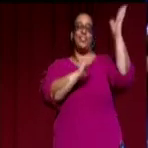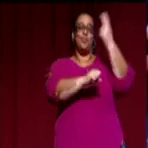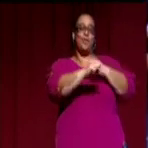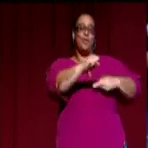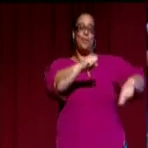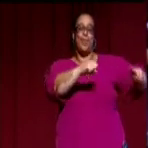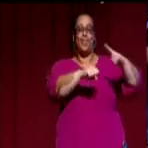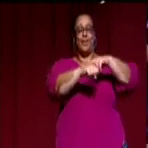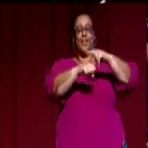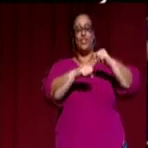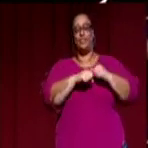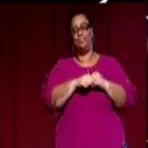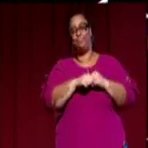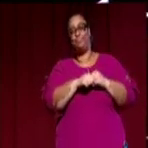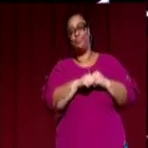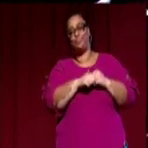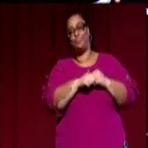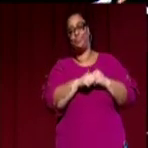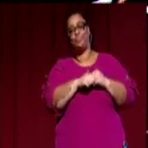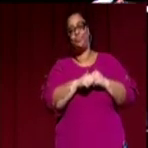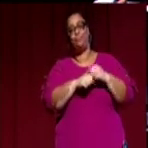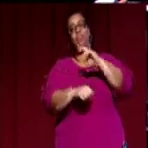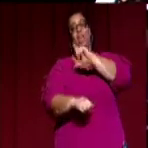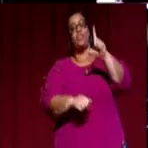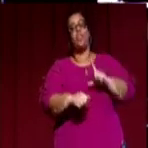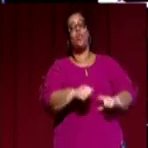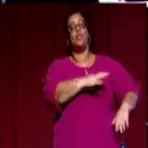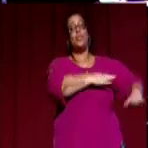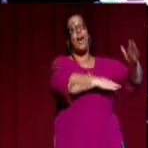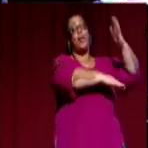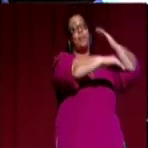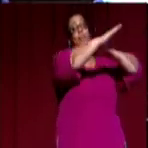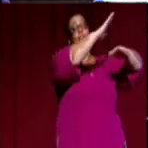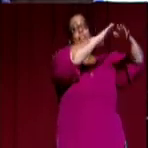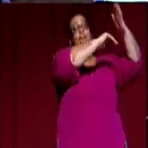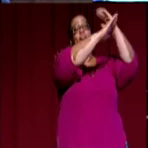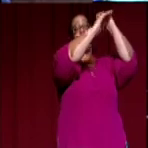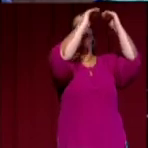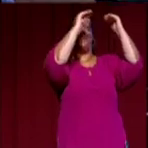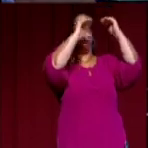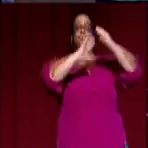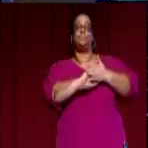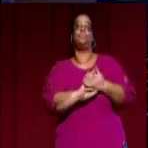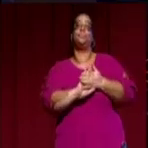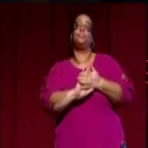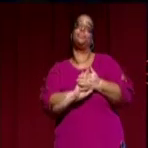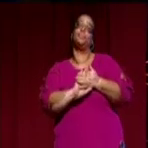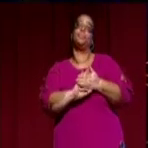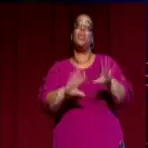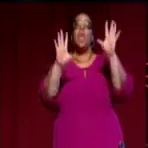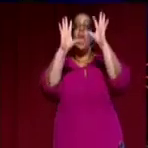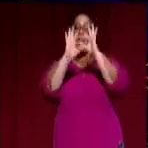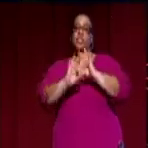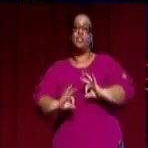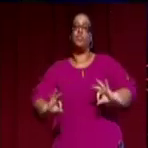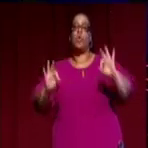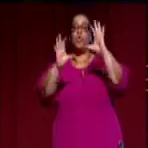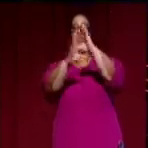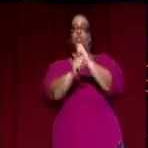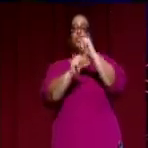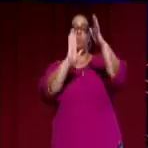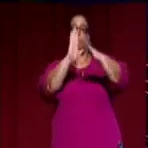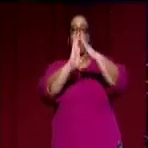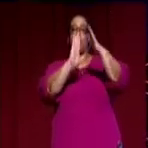And his glory above the nation. The Lord is high above the heaven. The Lord is high above the heaven. And he's worthy to be praised. And